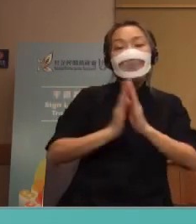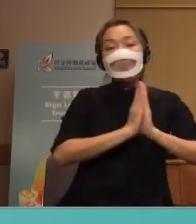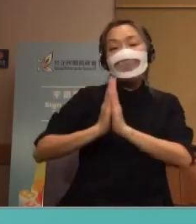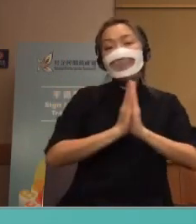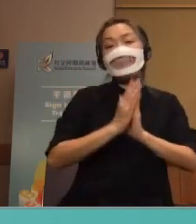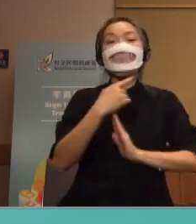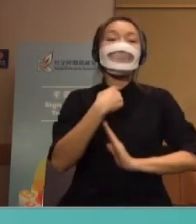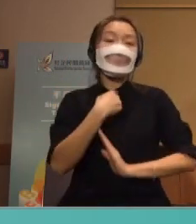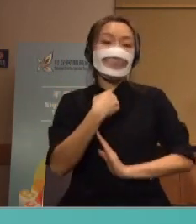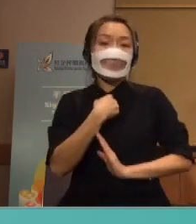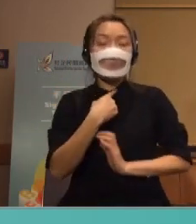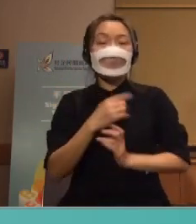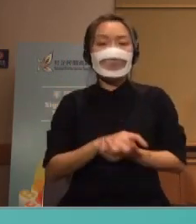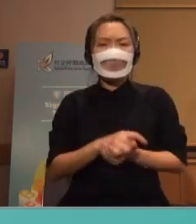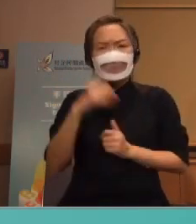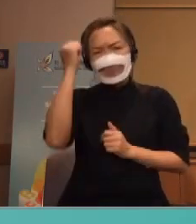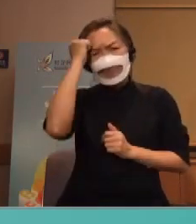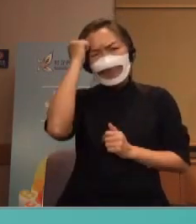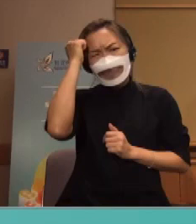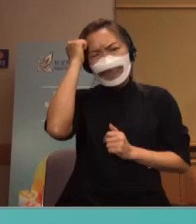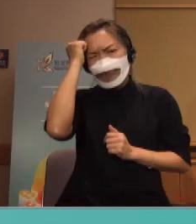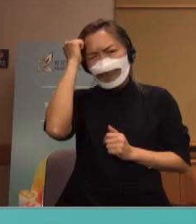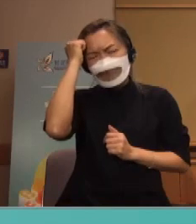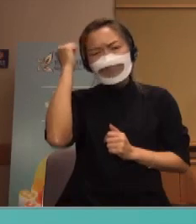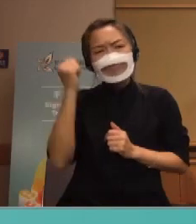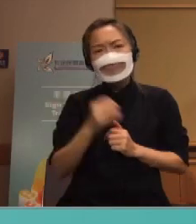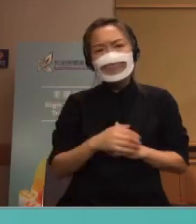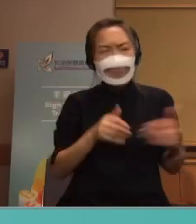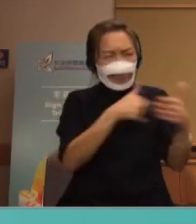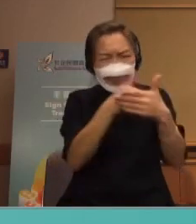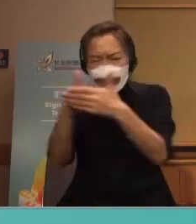that. But it's too hard, actually. I need your help somehow.